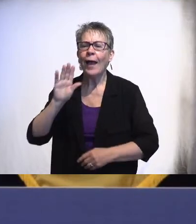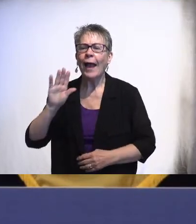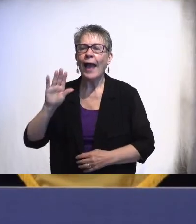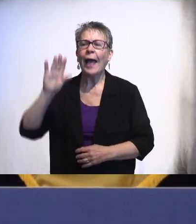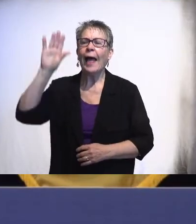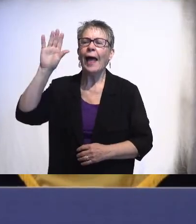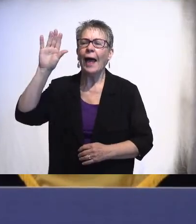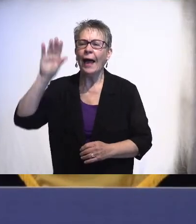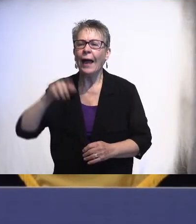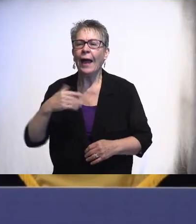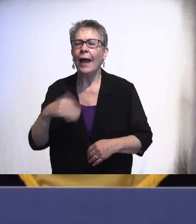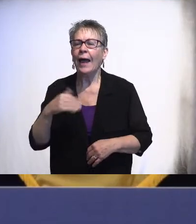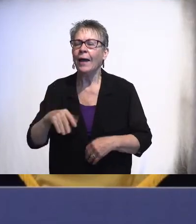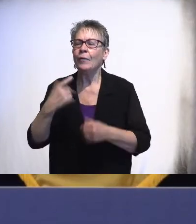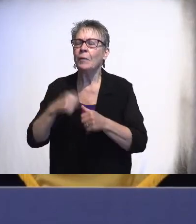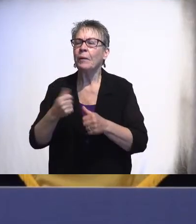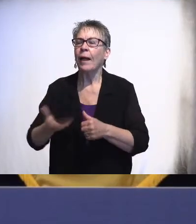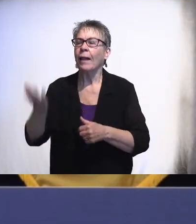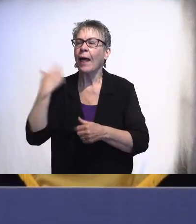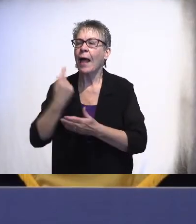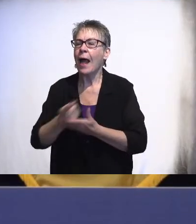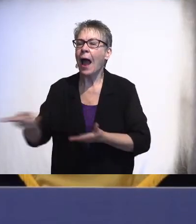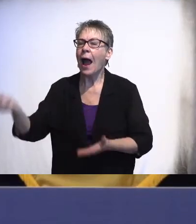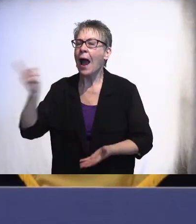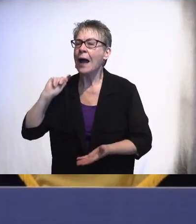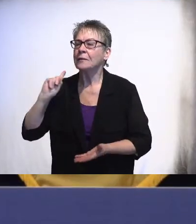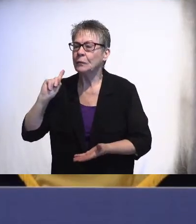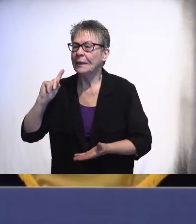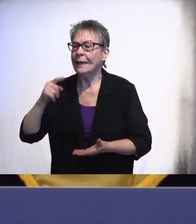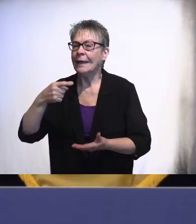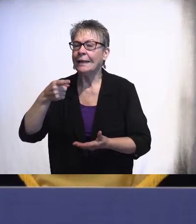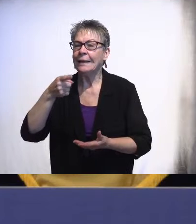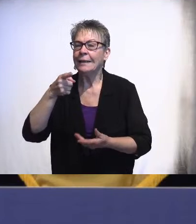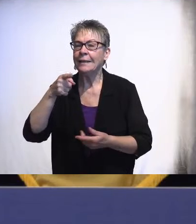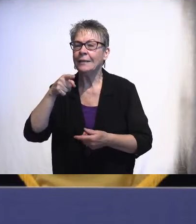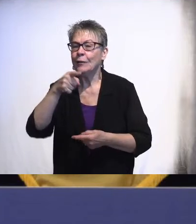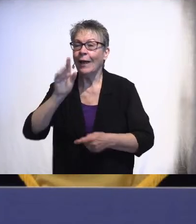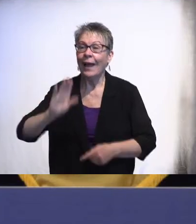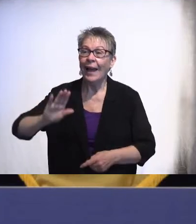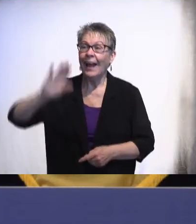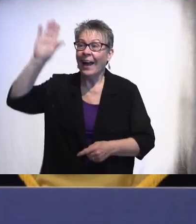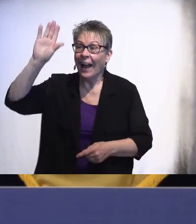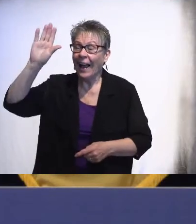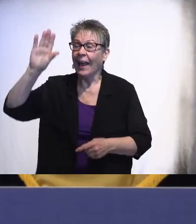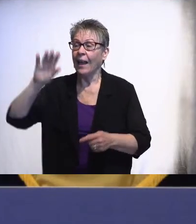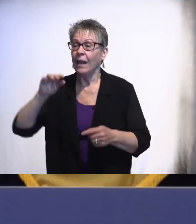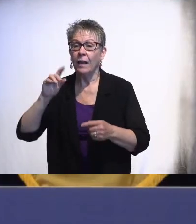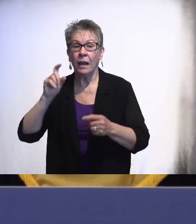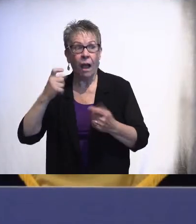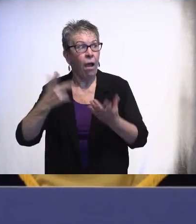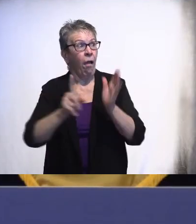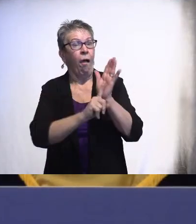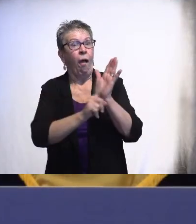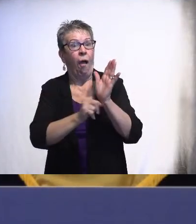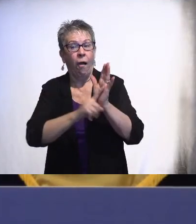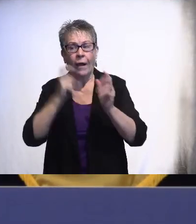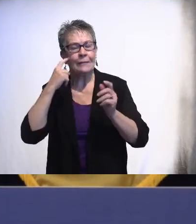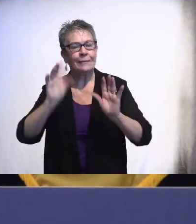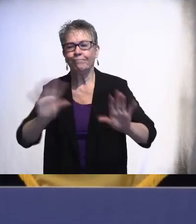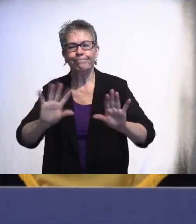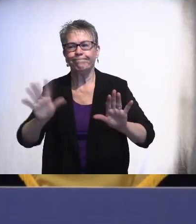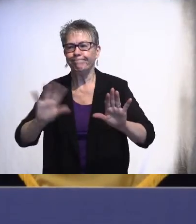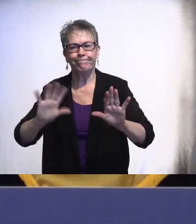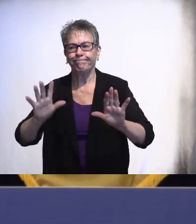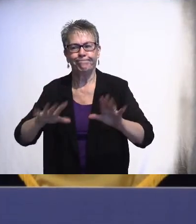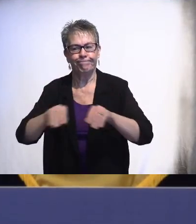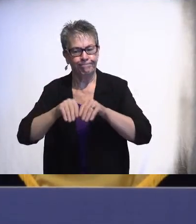Well, it's Pat, so I'll forgive Pat. For Dr. Lifshitz, I'd like to ask, why is the school mask mandate being lifted 1 month